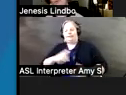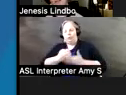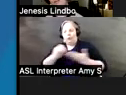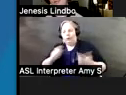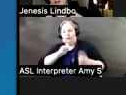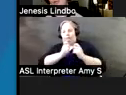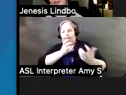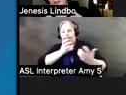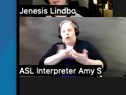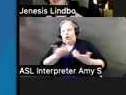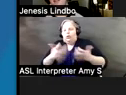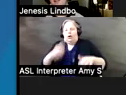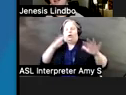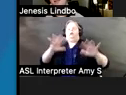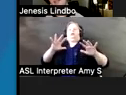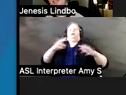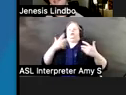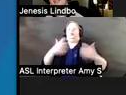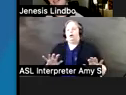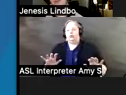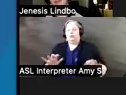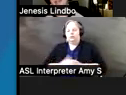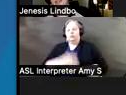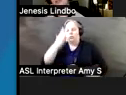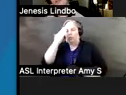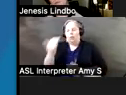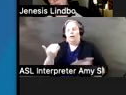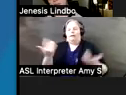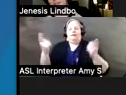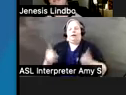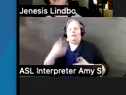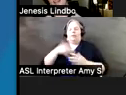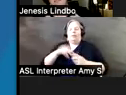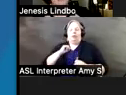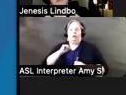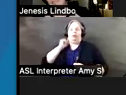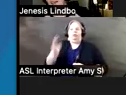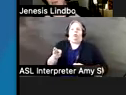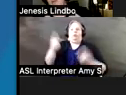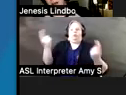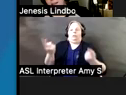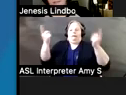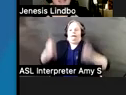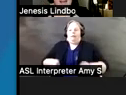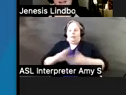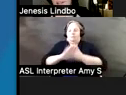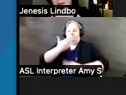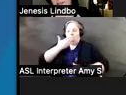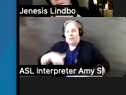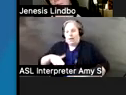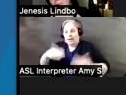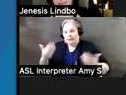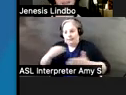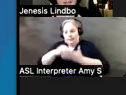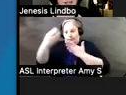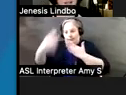really don't want to be startled because then you might throw something and that could be bad and